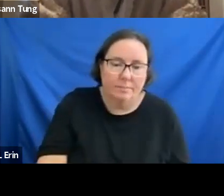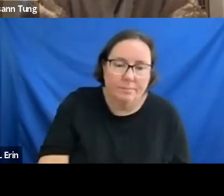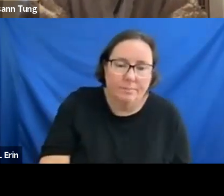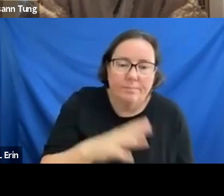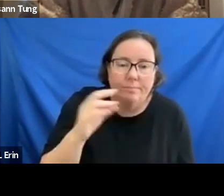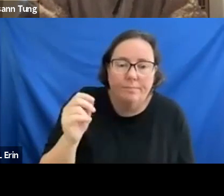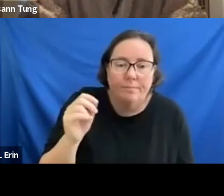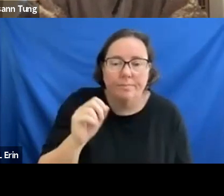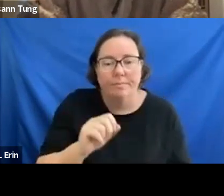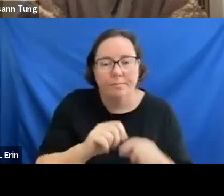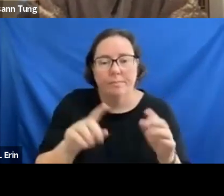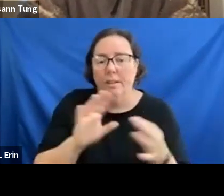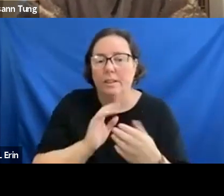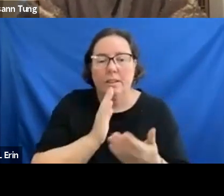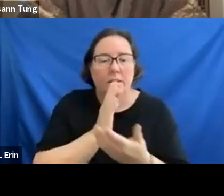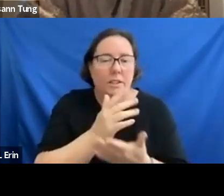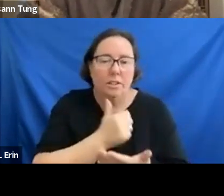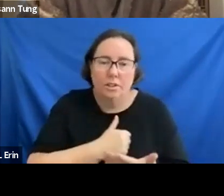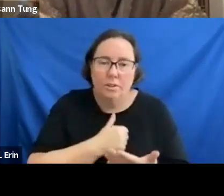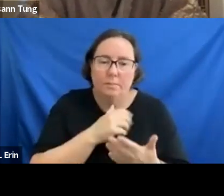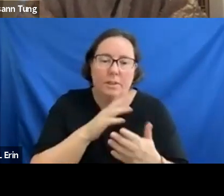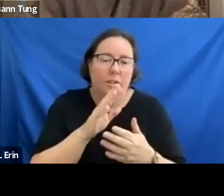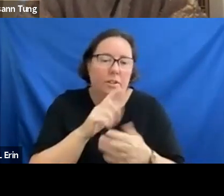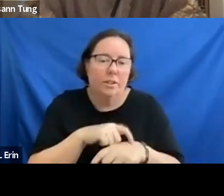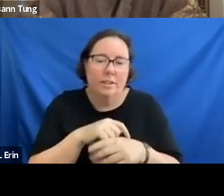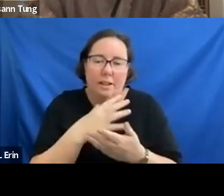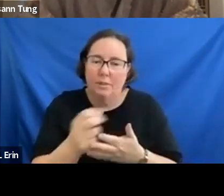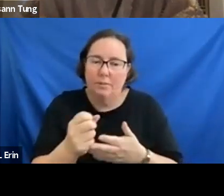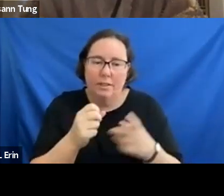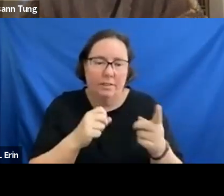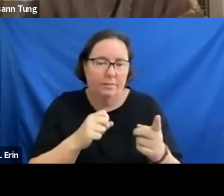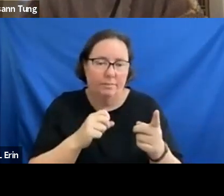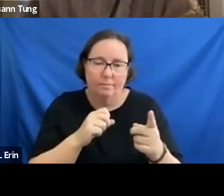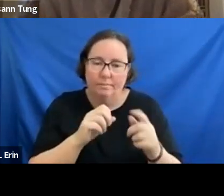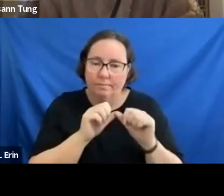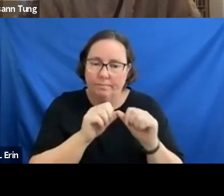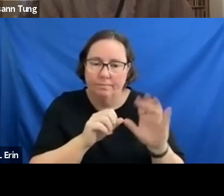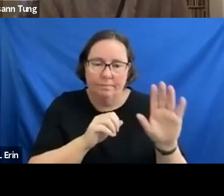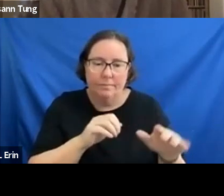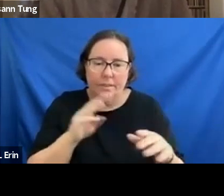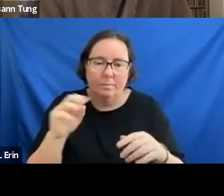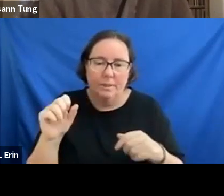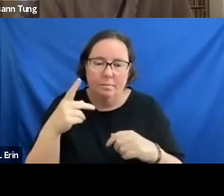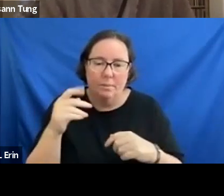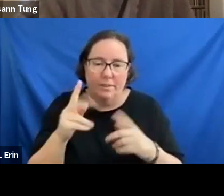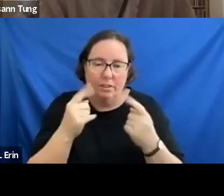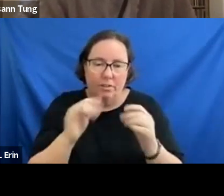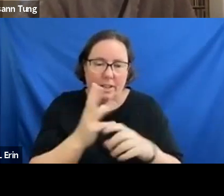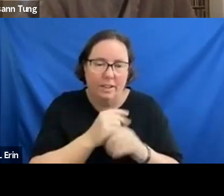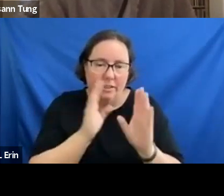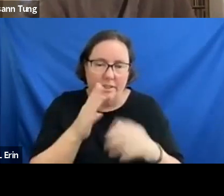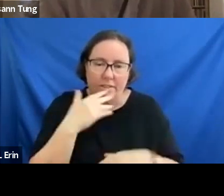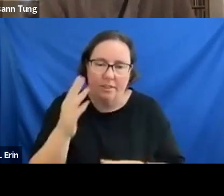to send out a message Excuse me, Ms. Meiselman, I'm sorry. contradicts that. Ms. Parvex is trying to get your